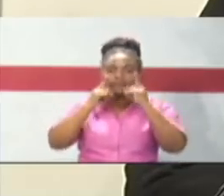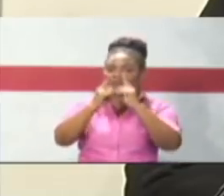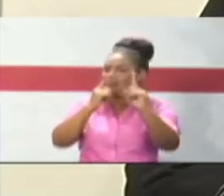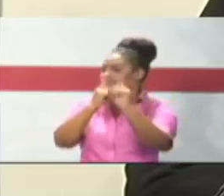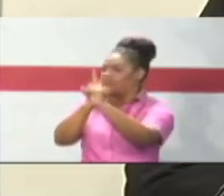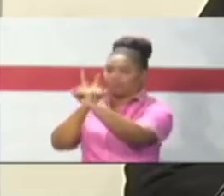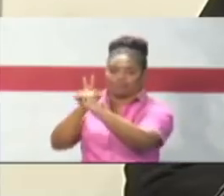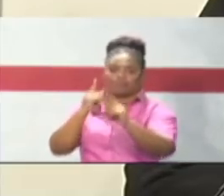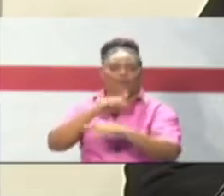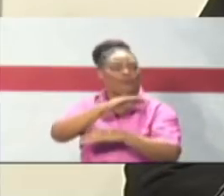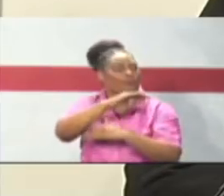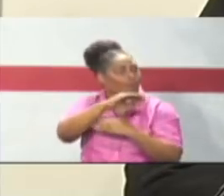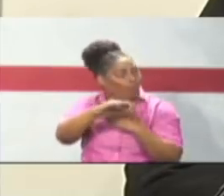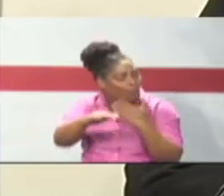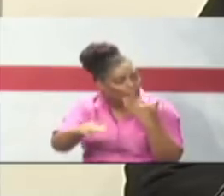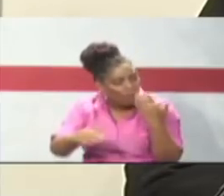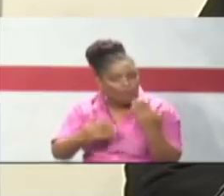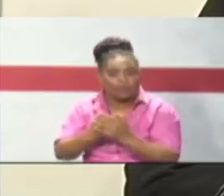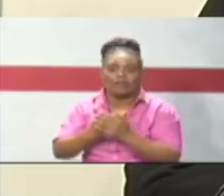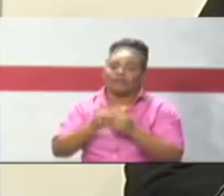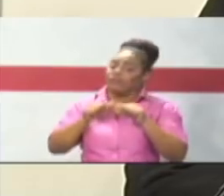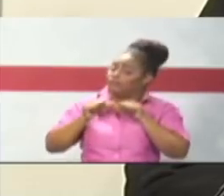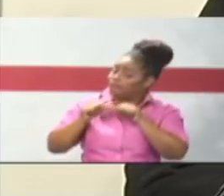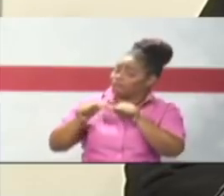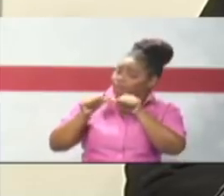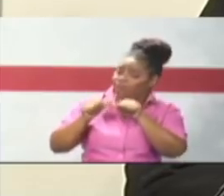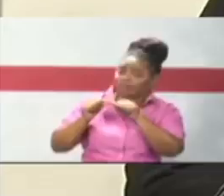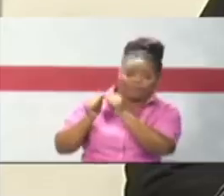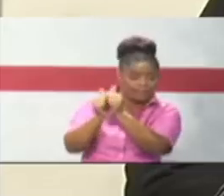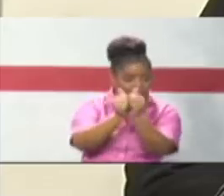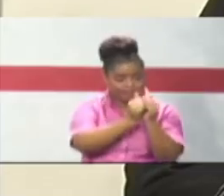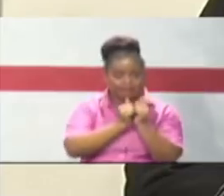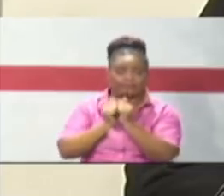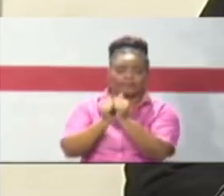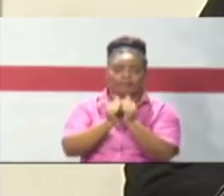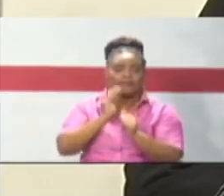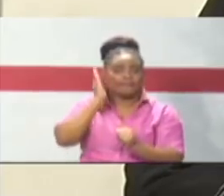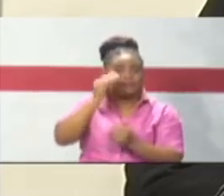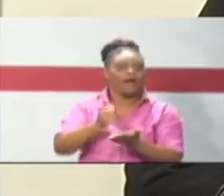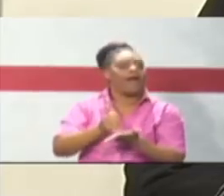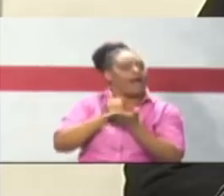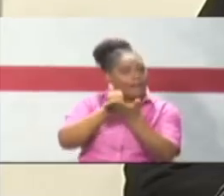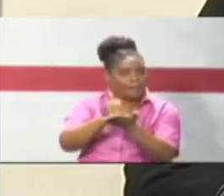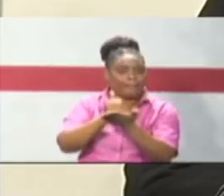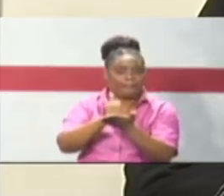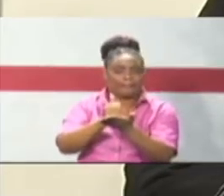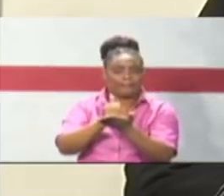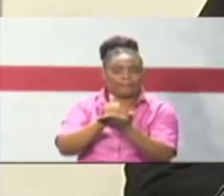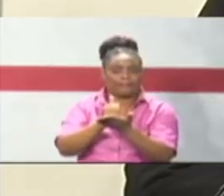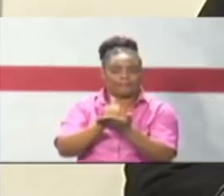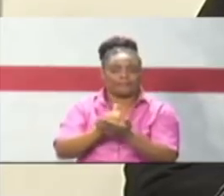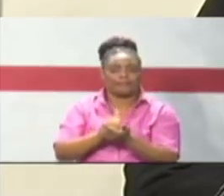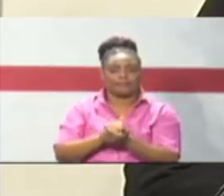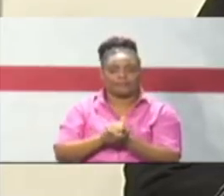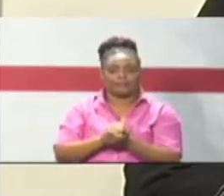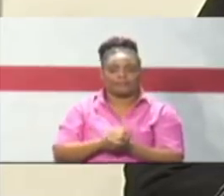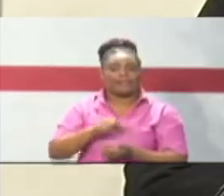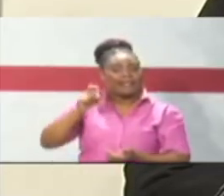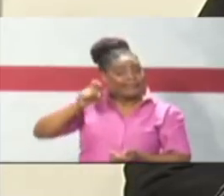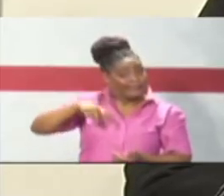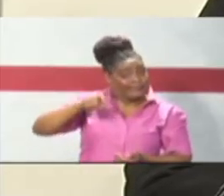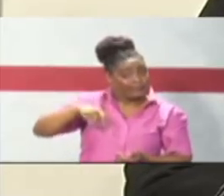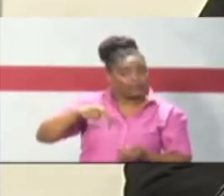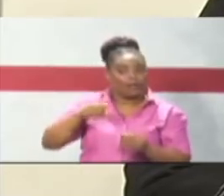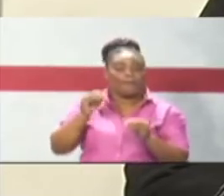give. So all of these things together are going to help us. But very importantly, raising the levels or the proportion of vaccinated people